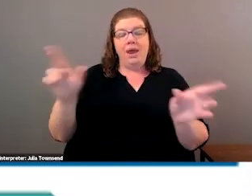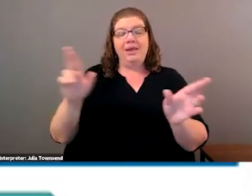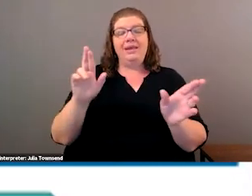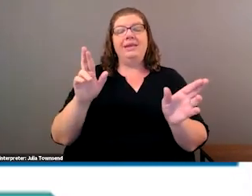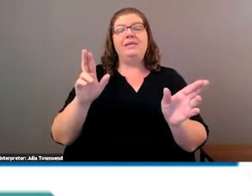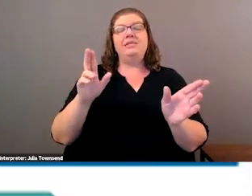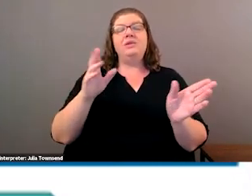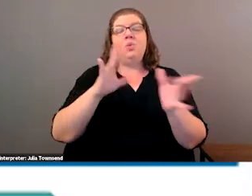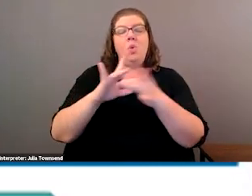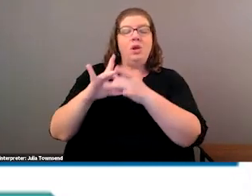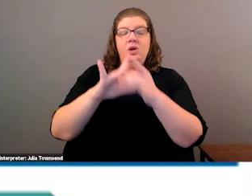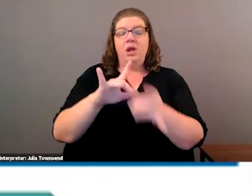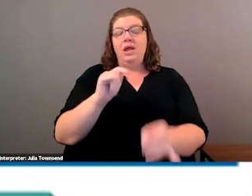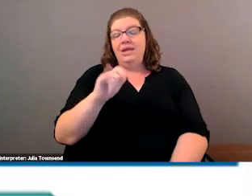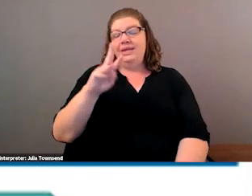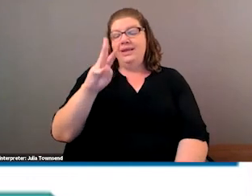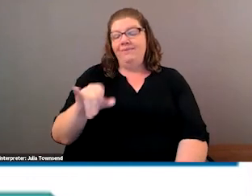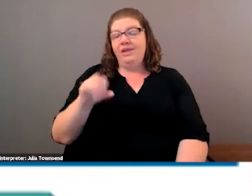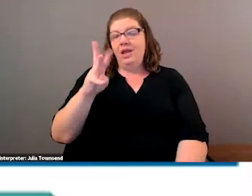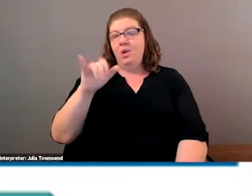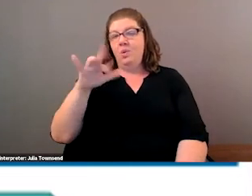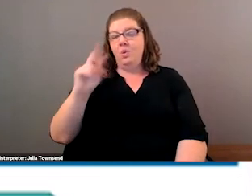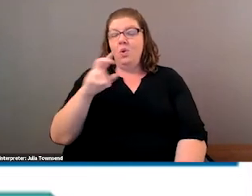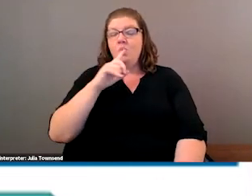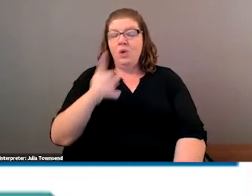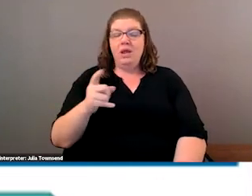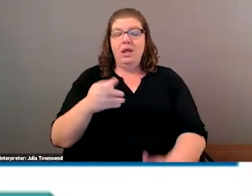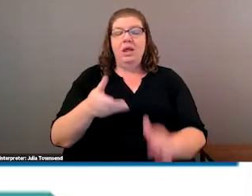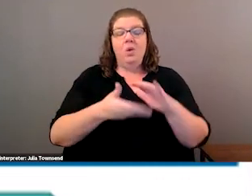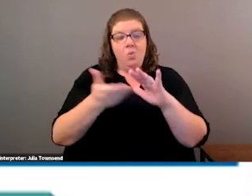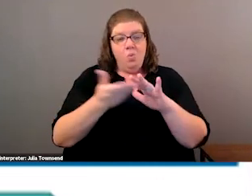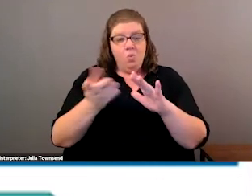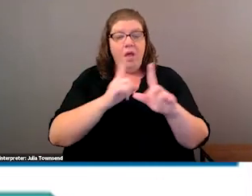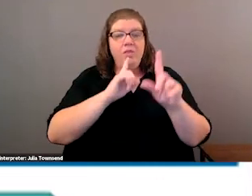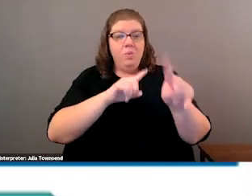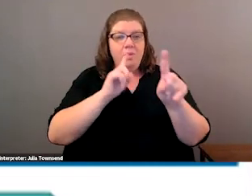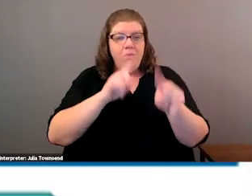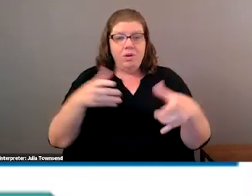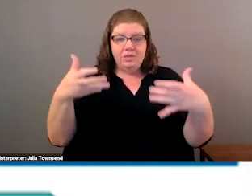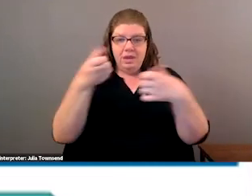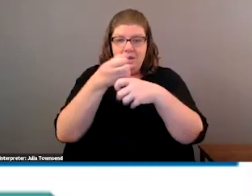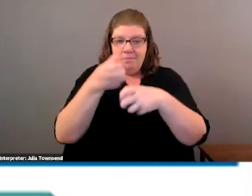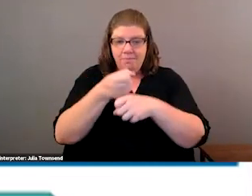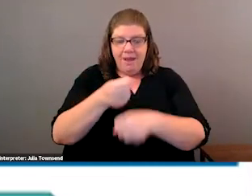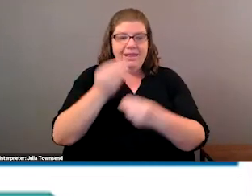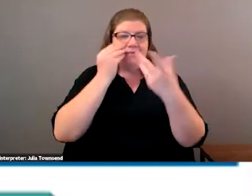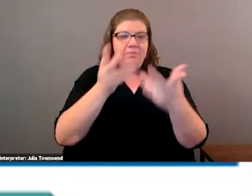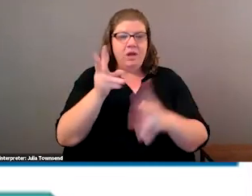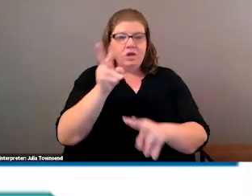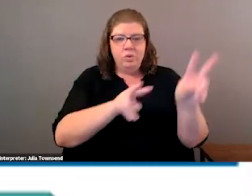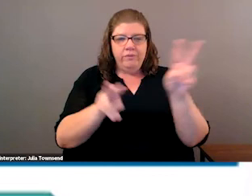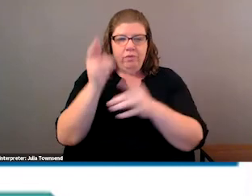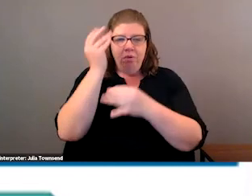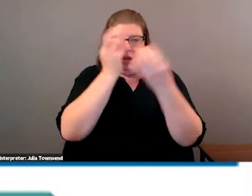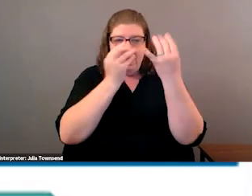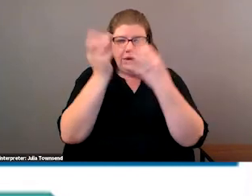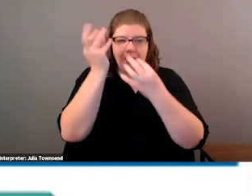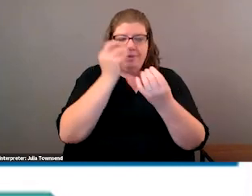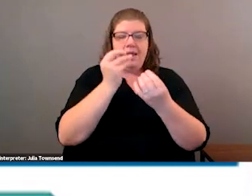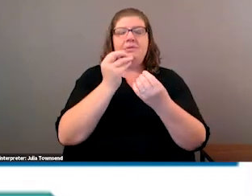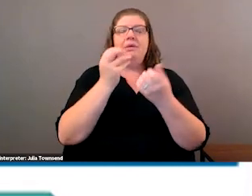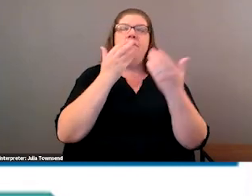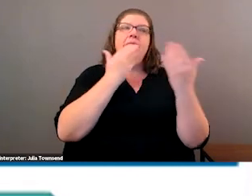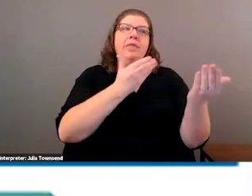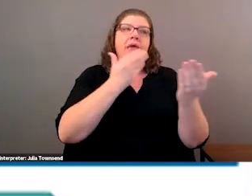done a lion's share of running the reports and compiling information like this for us all to review and contemplate. So many thanks to